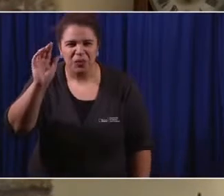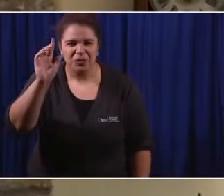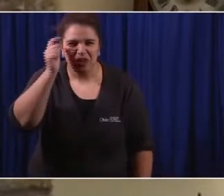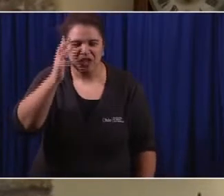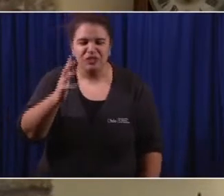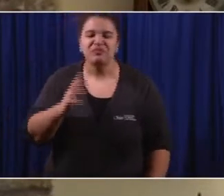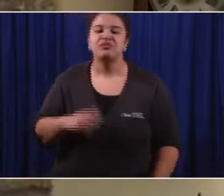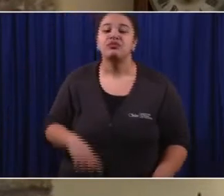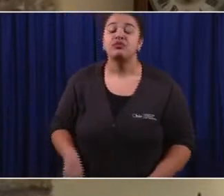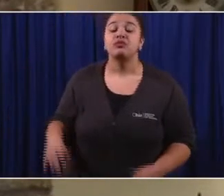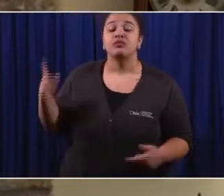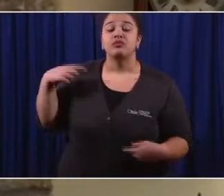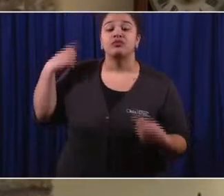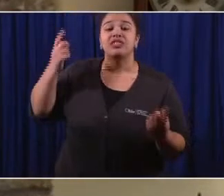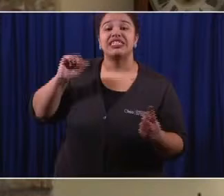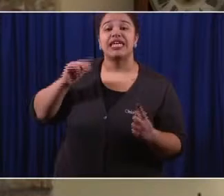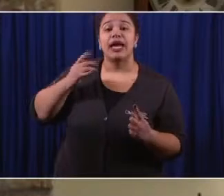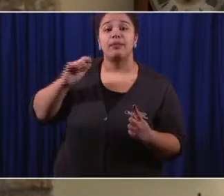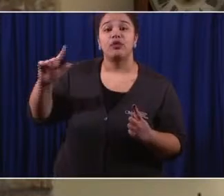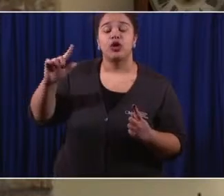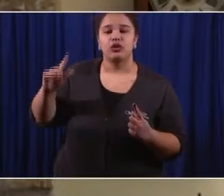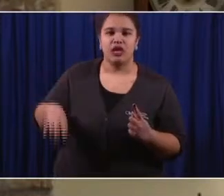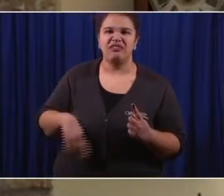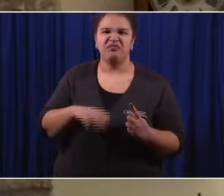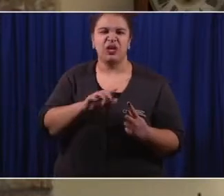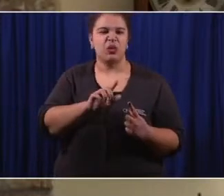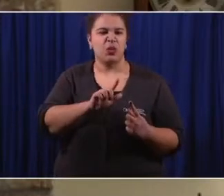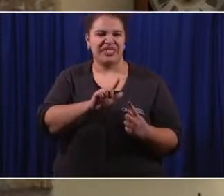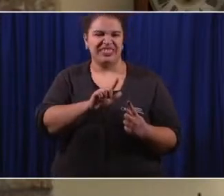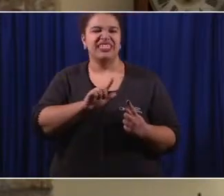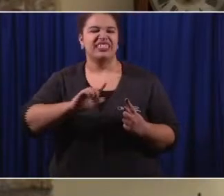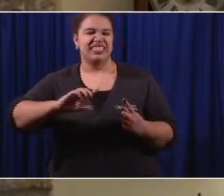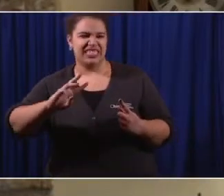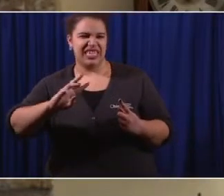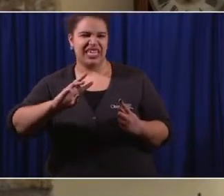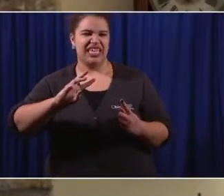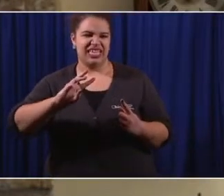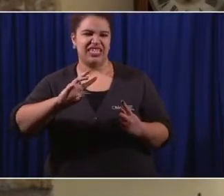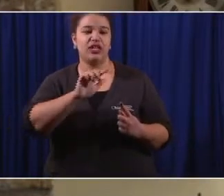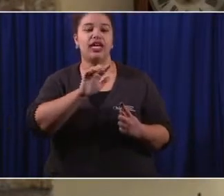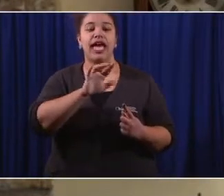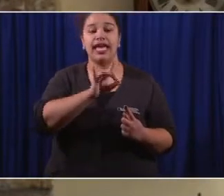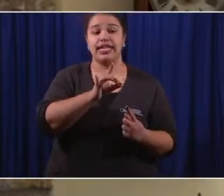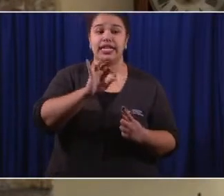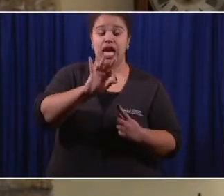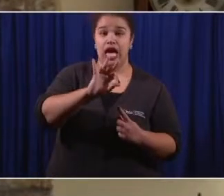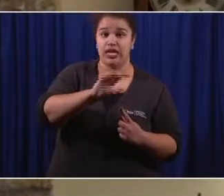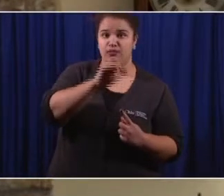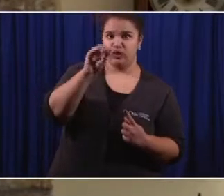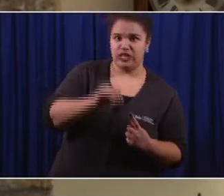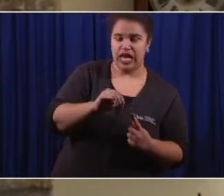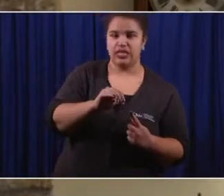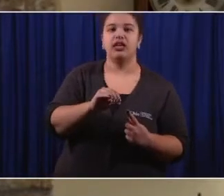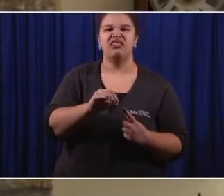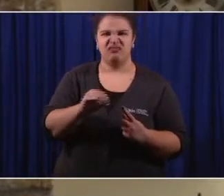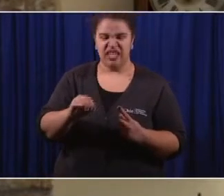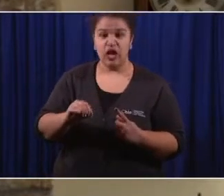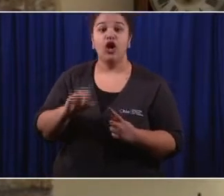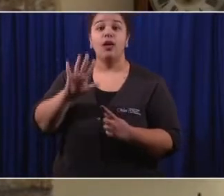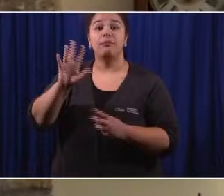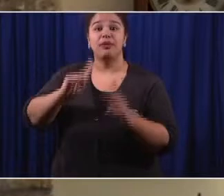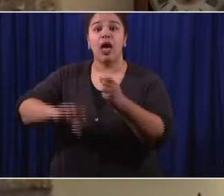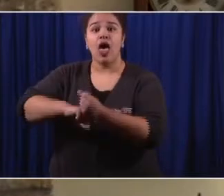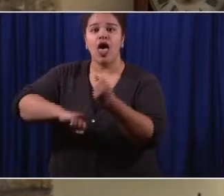81% in April, your approval rating for handling COVID has seen the 6th biggest drop in the country. As of late August, as low as